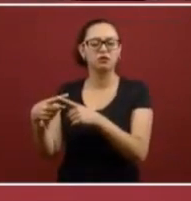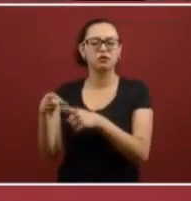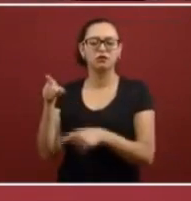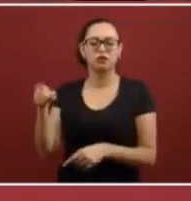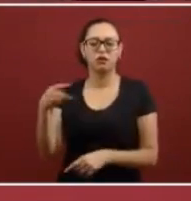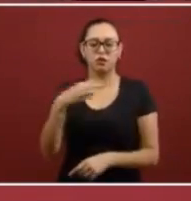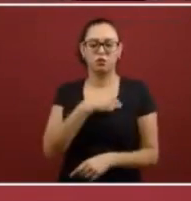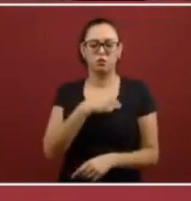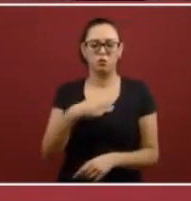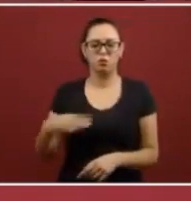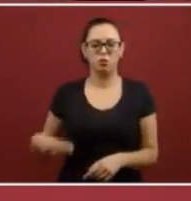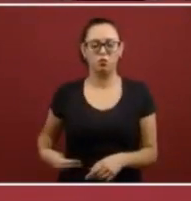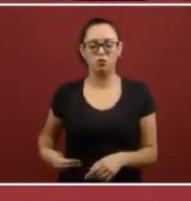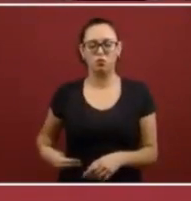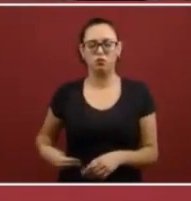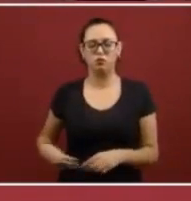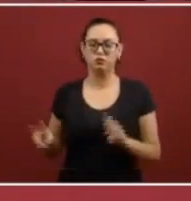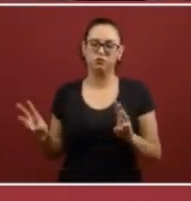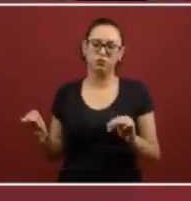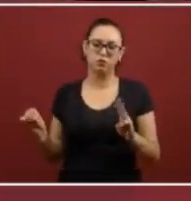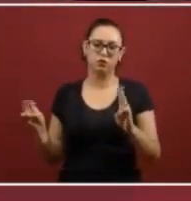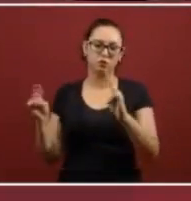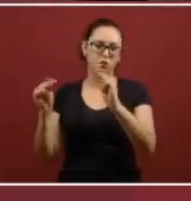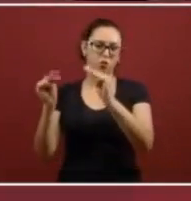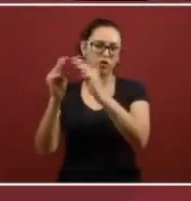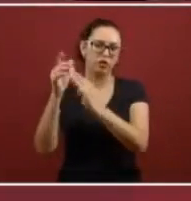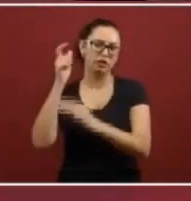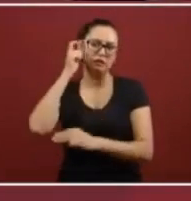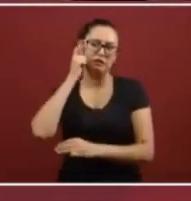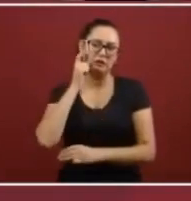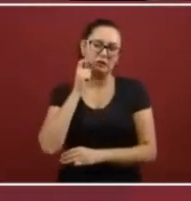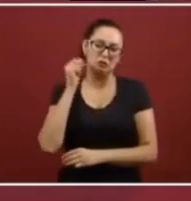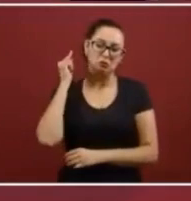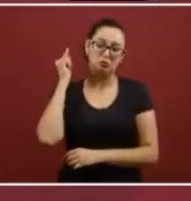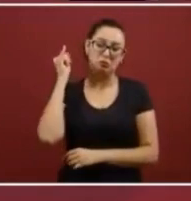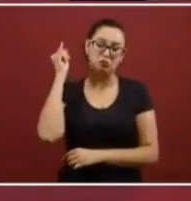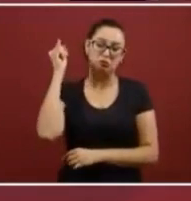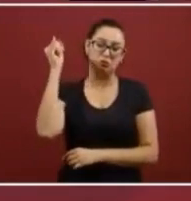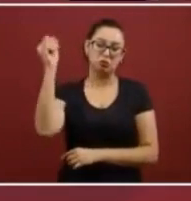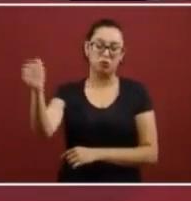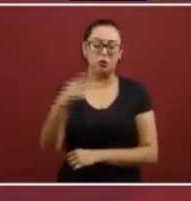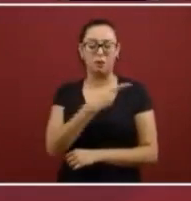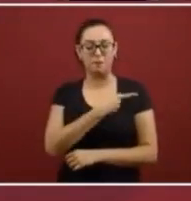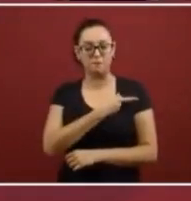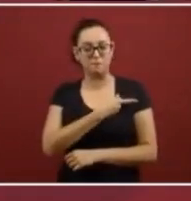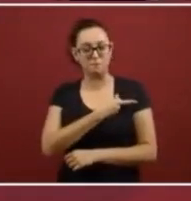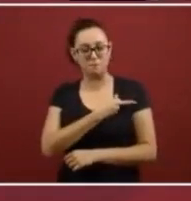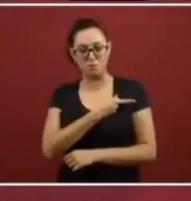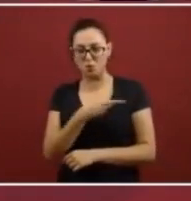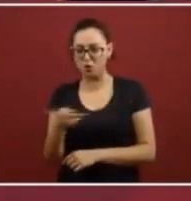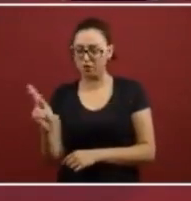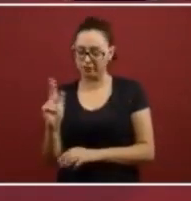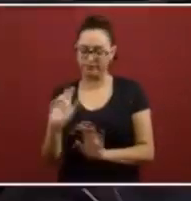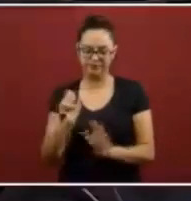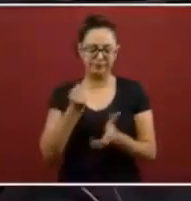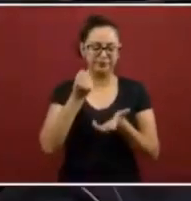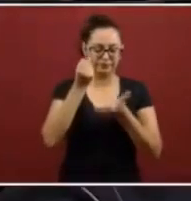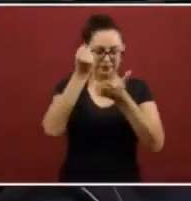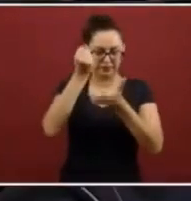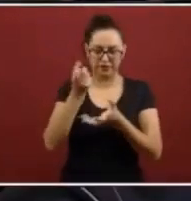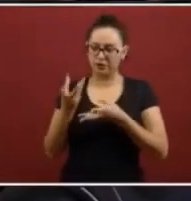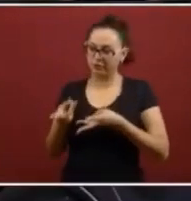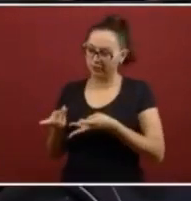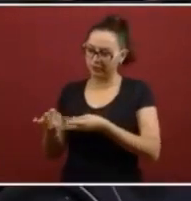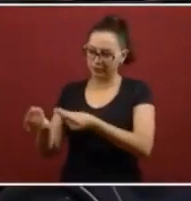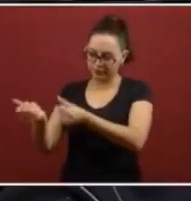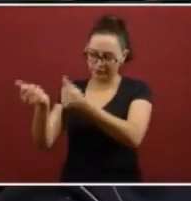municipios de la montaña goods. de Guerrero. So these Se está from the jewels are going to be giving to the poor elaborando ya un people of programa the a ese municipality